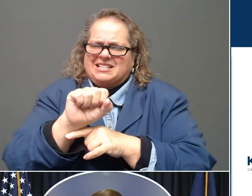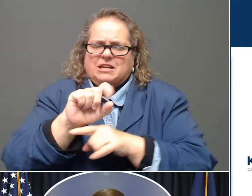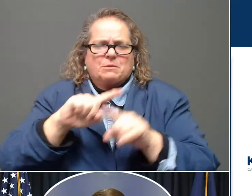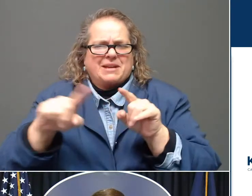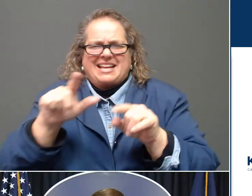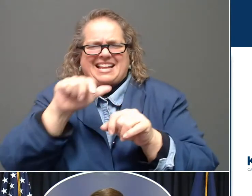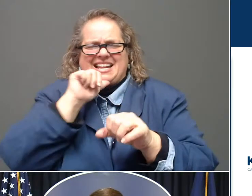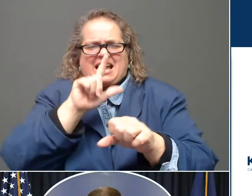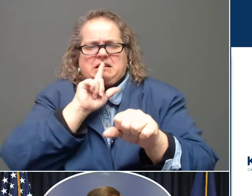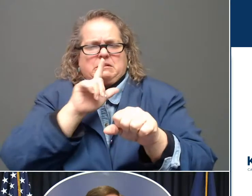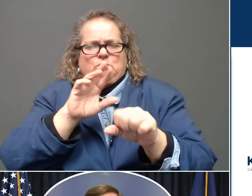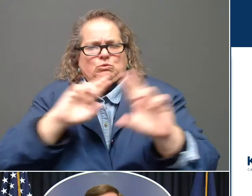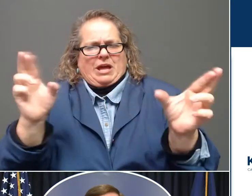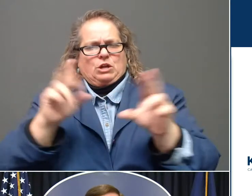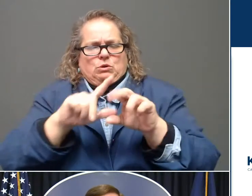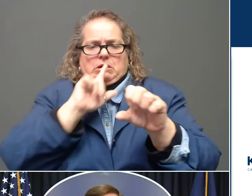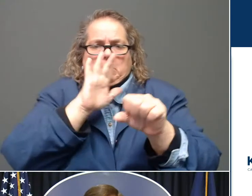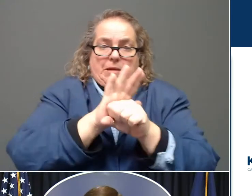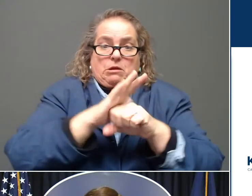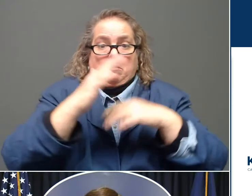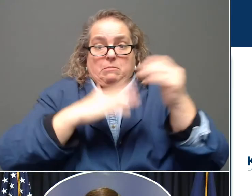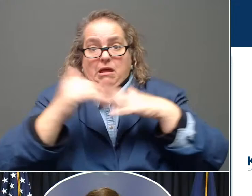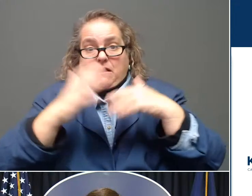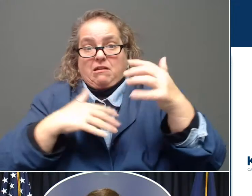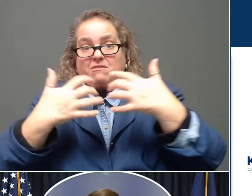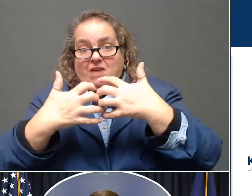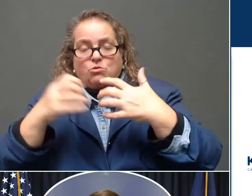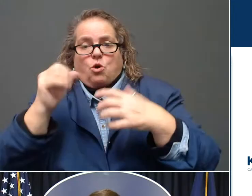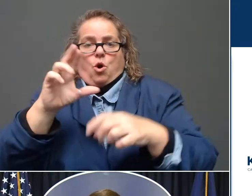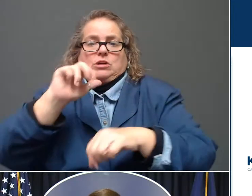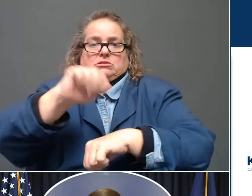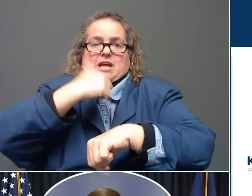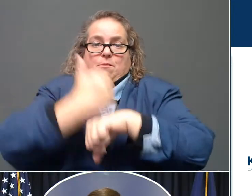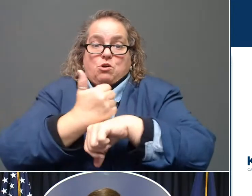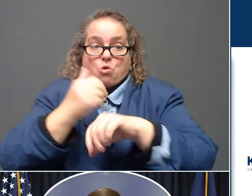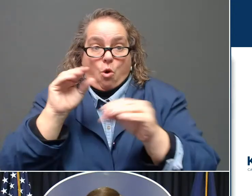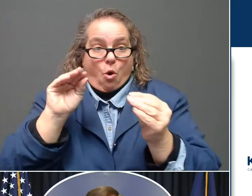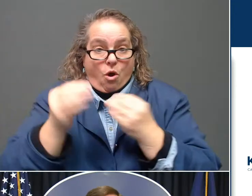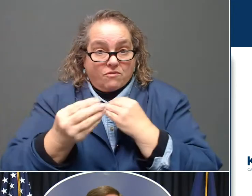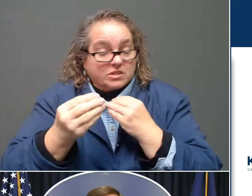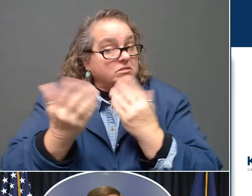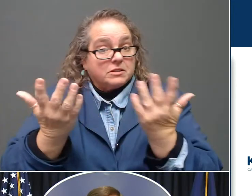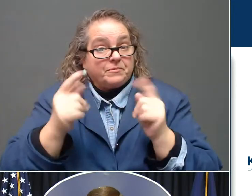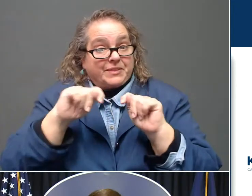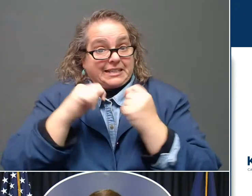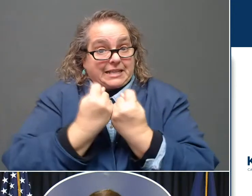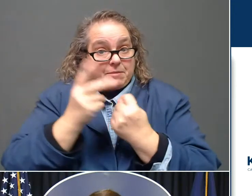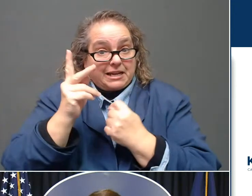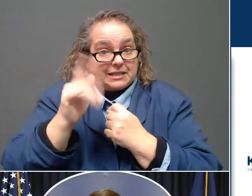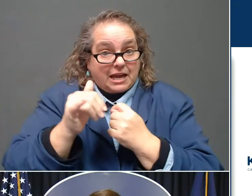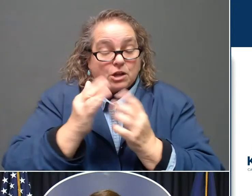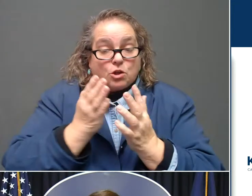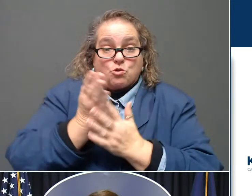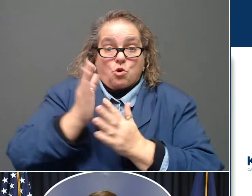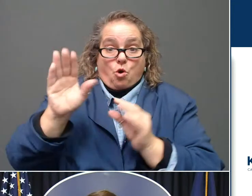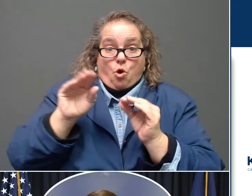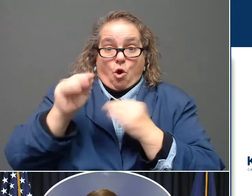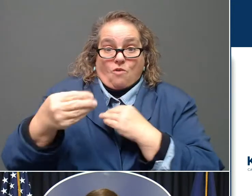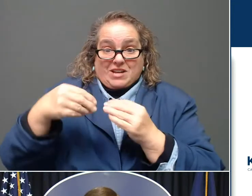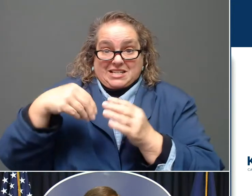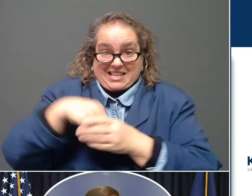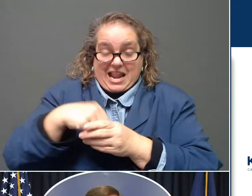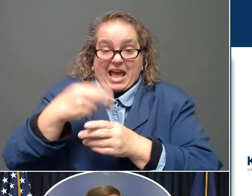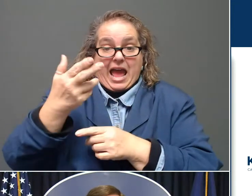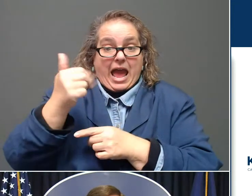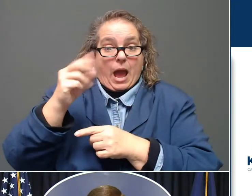factory, establishing an office, or setting up a sales operation. Team Kentucky, through its office in Hamburg, Germany, is often